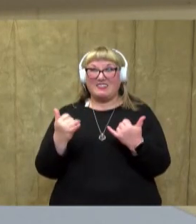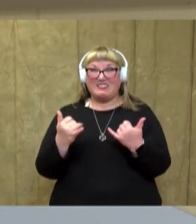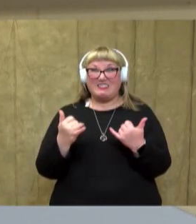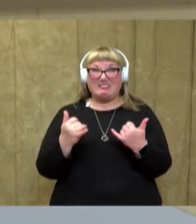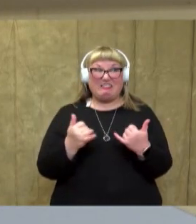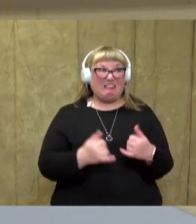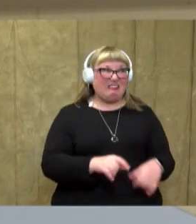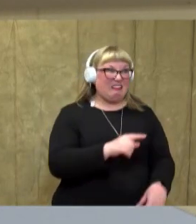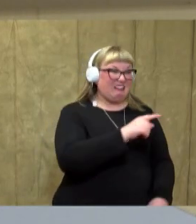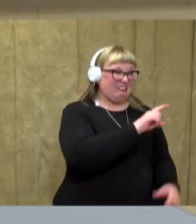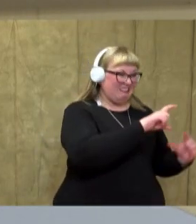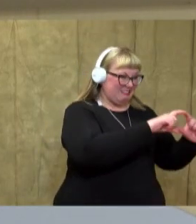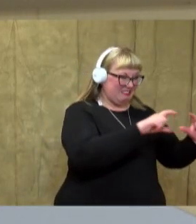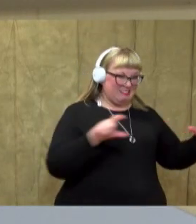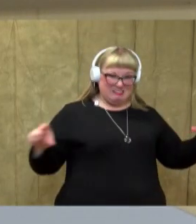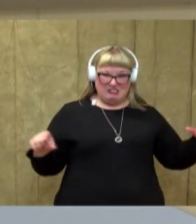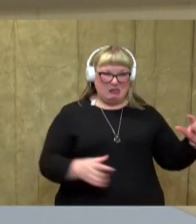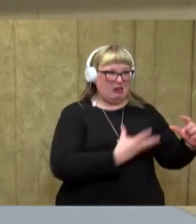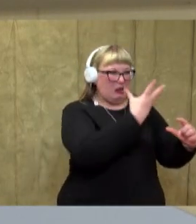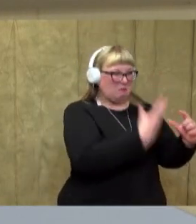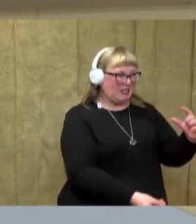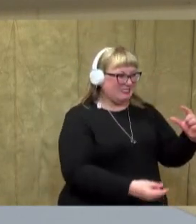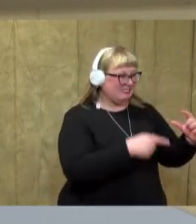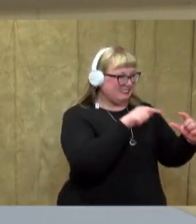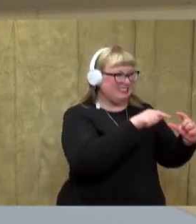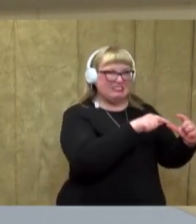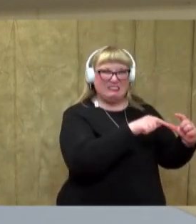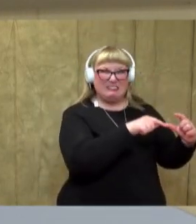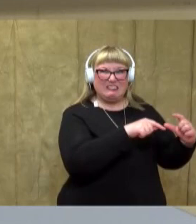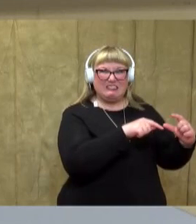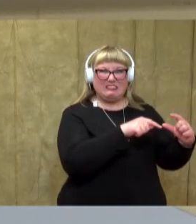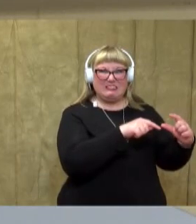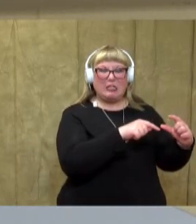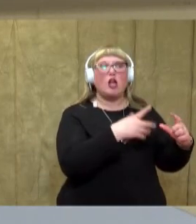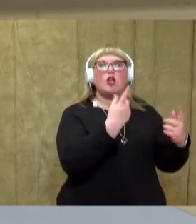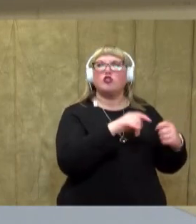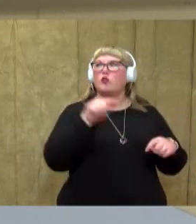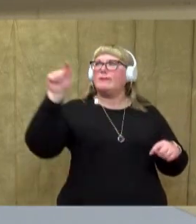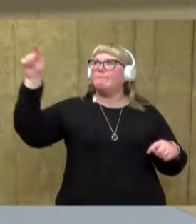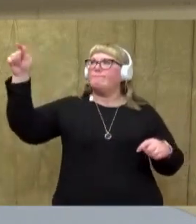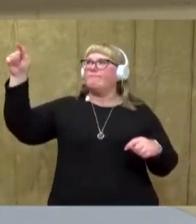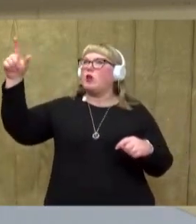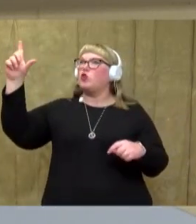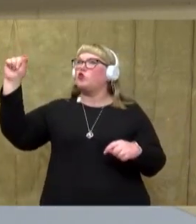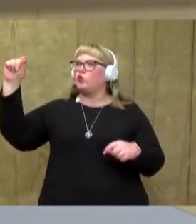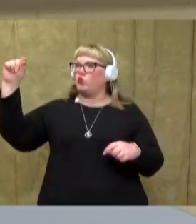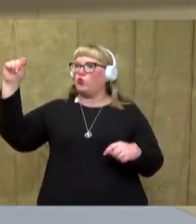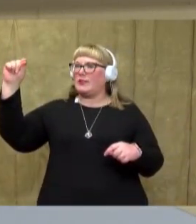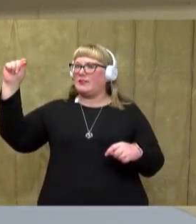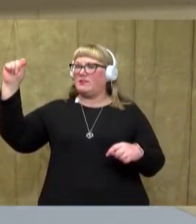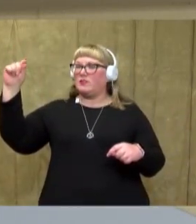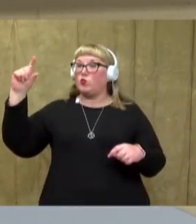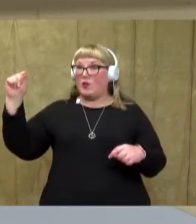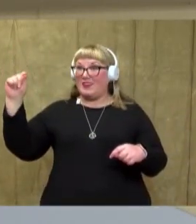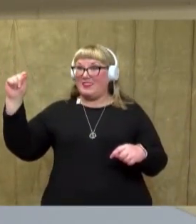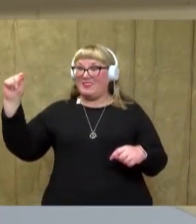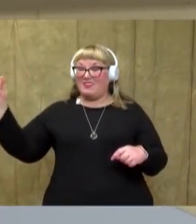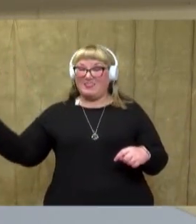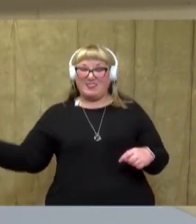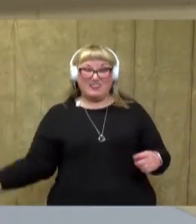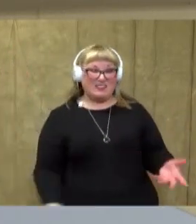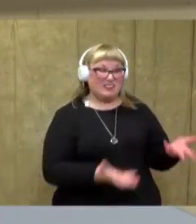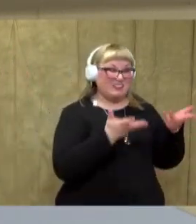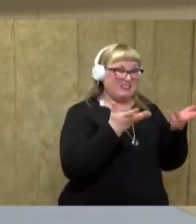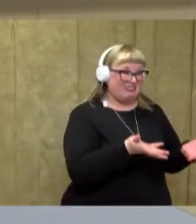one is missing in this row. So let's try counting on from 20 to see what that one might be. So we have 20,